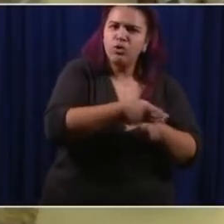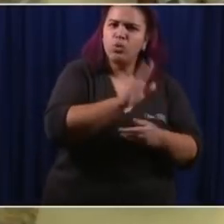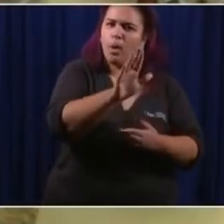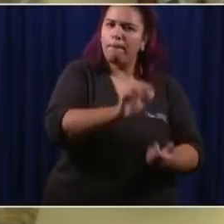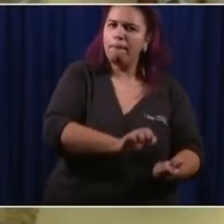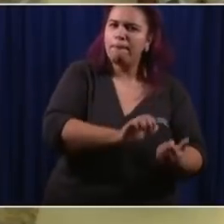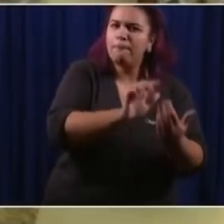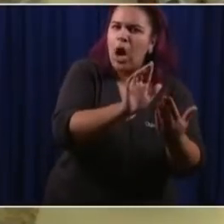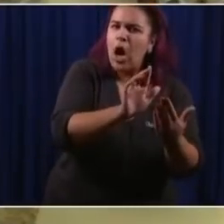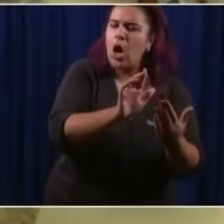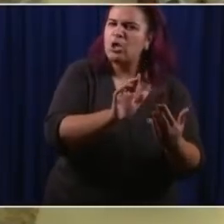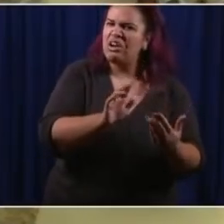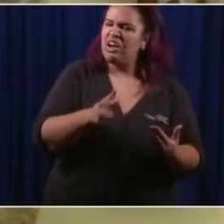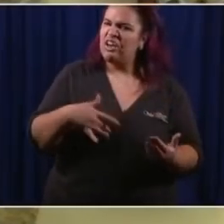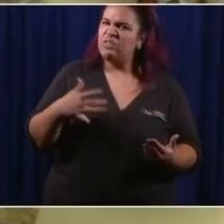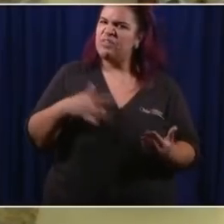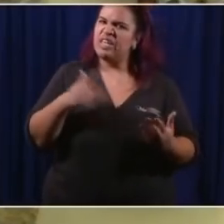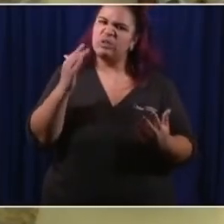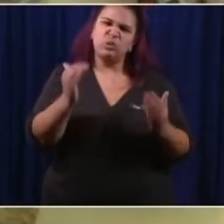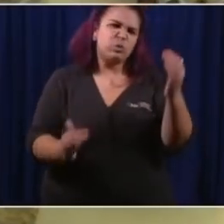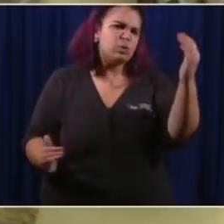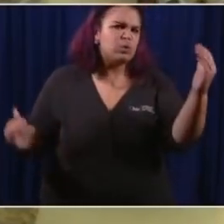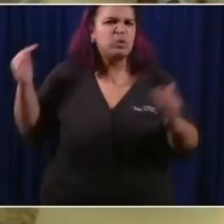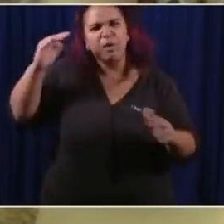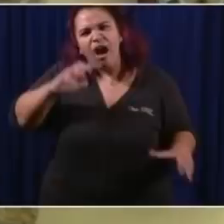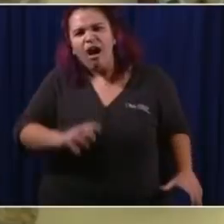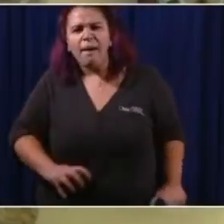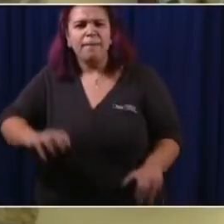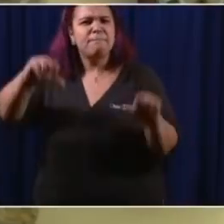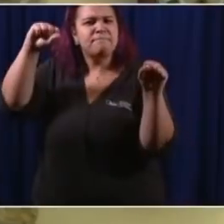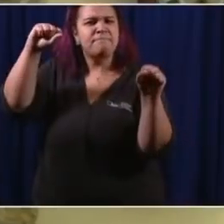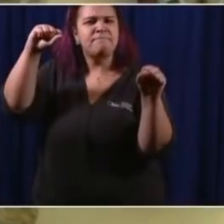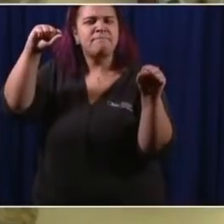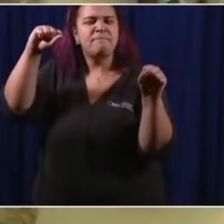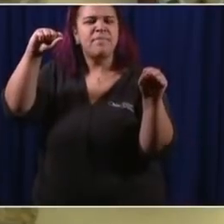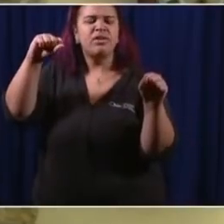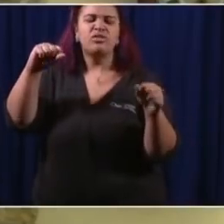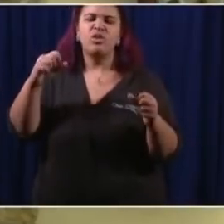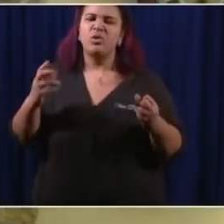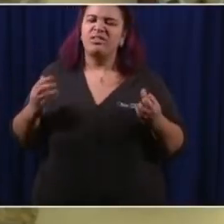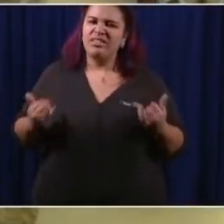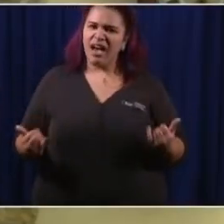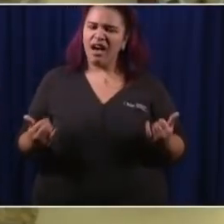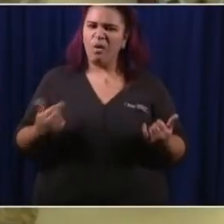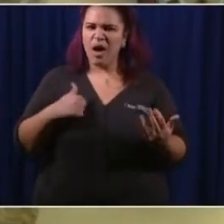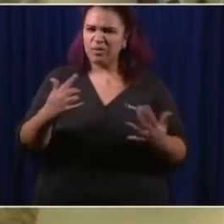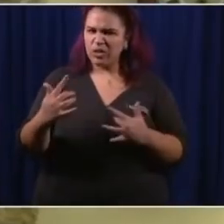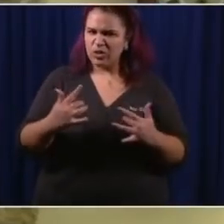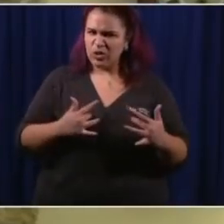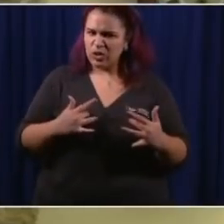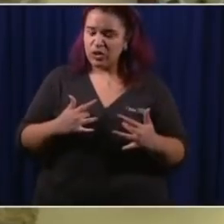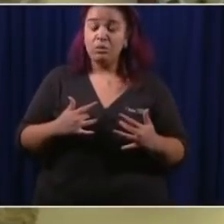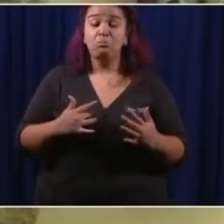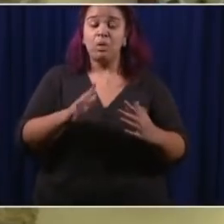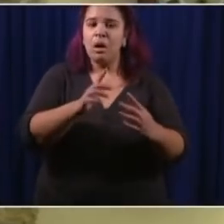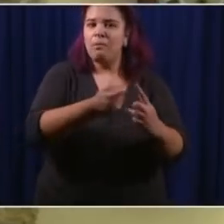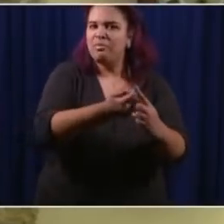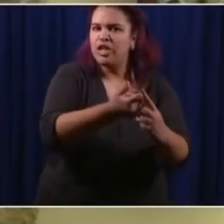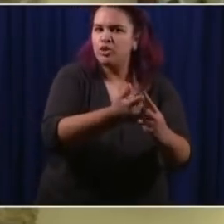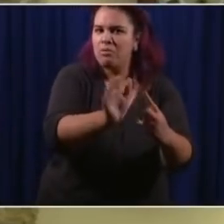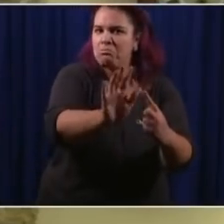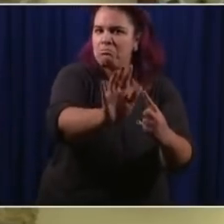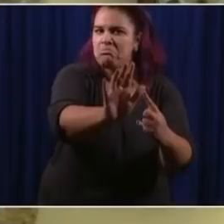restrict your and the health director's powers. So I guess my question is, what concerns do you have, not about the impeachment, but